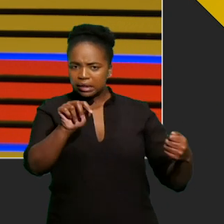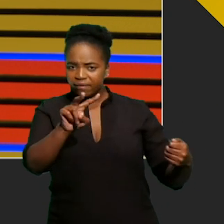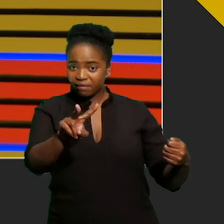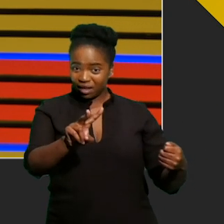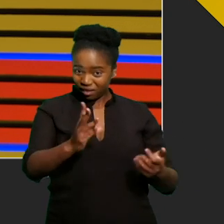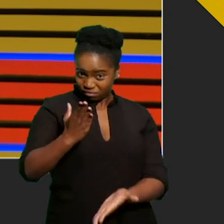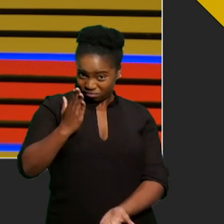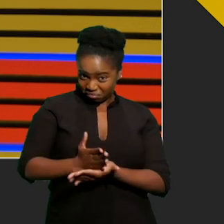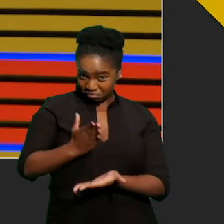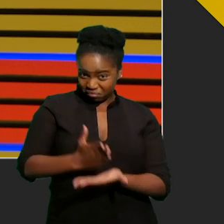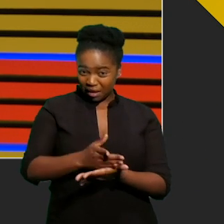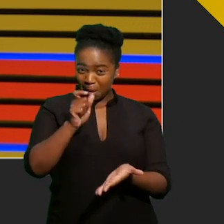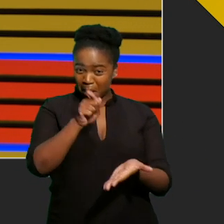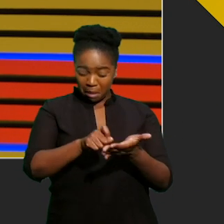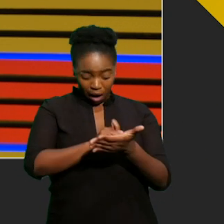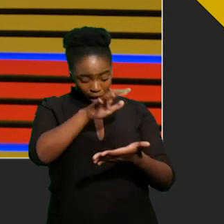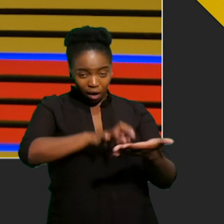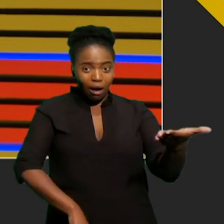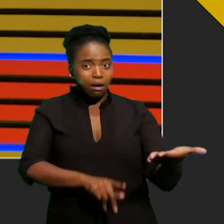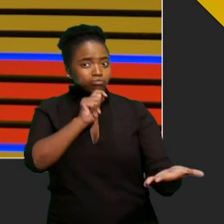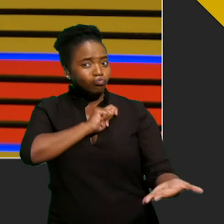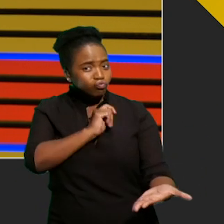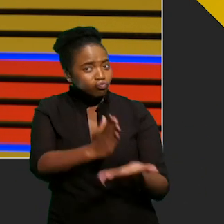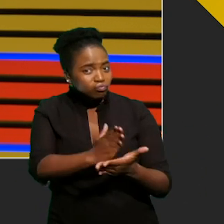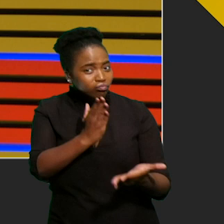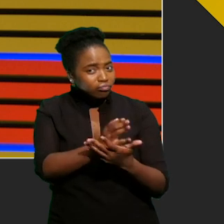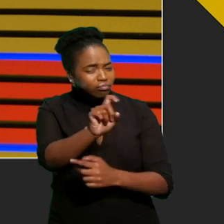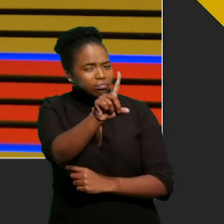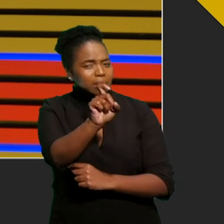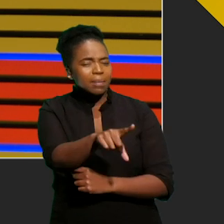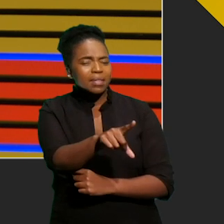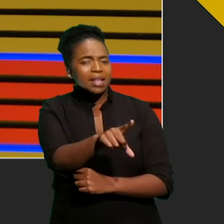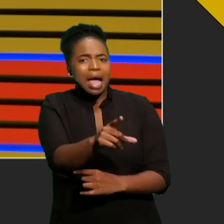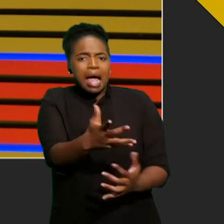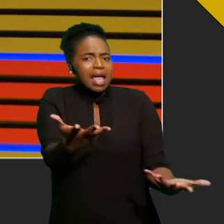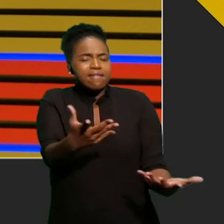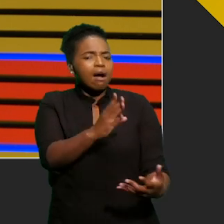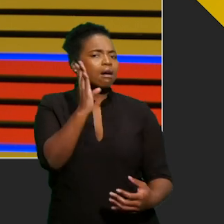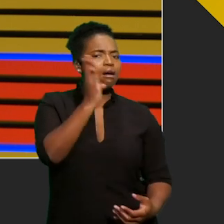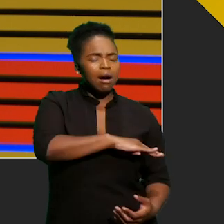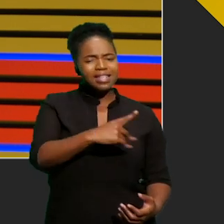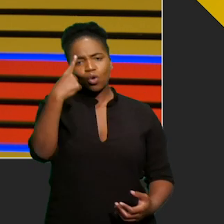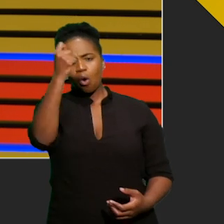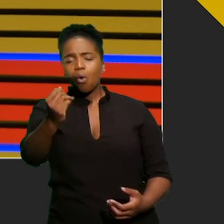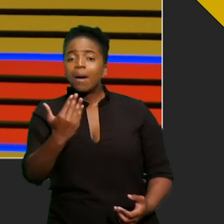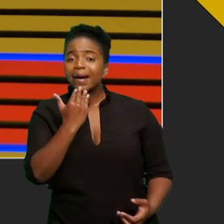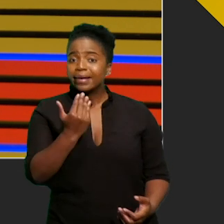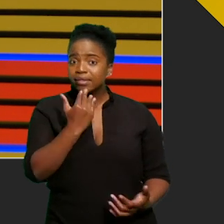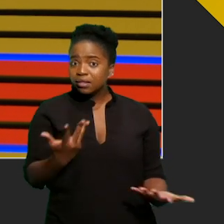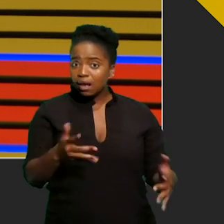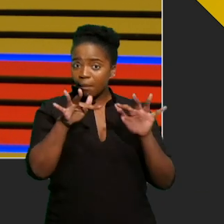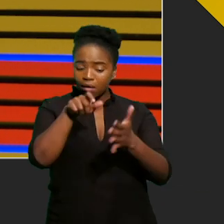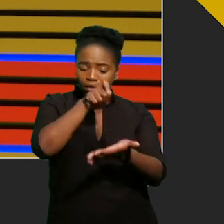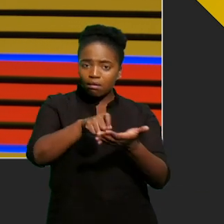di reportang tsona ke tsona nnete na, and if it is not true, who then holds them very highly and accountable to what they're actually